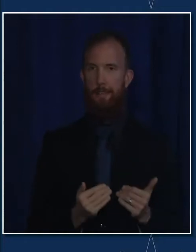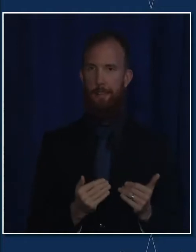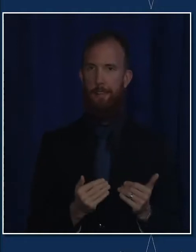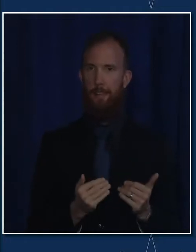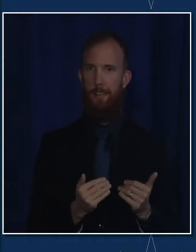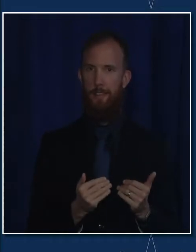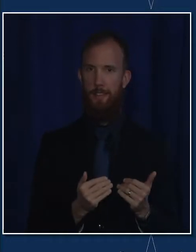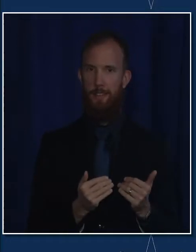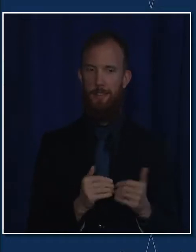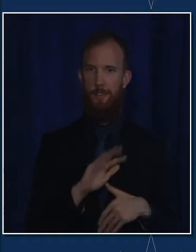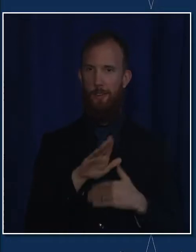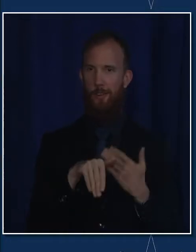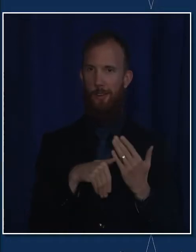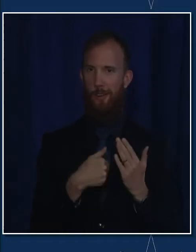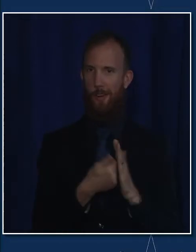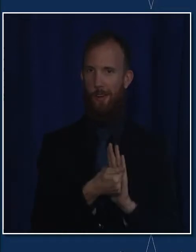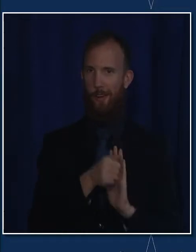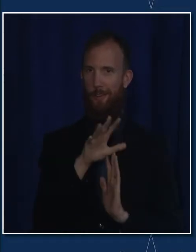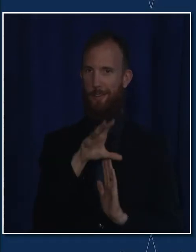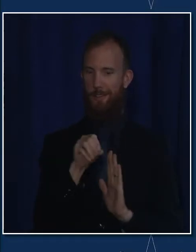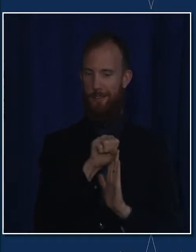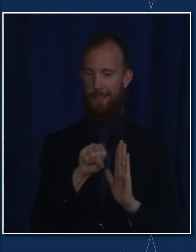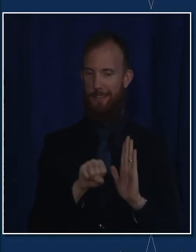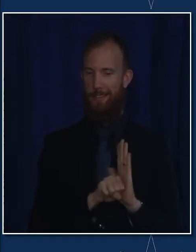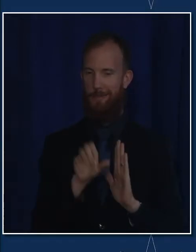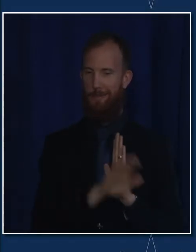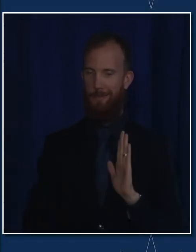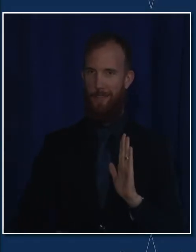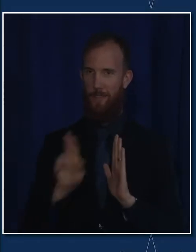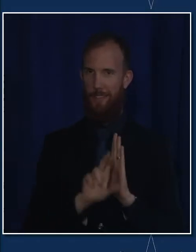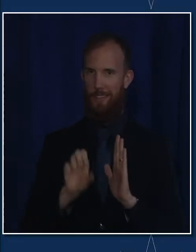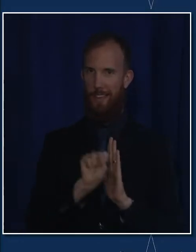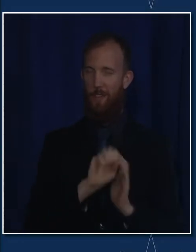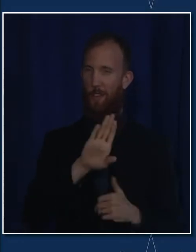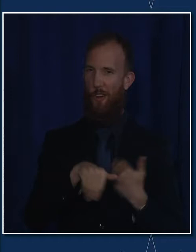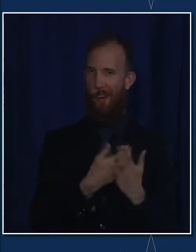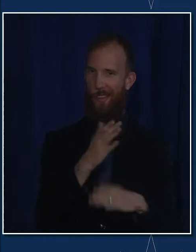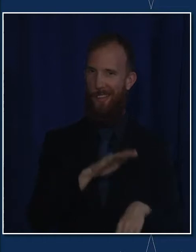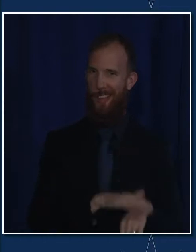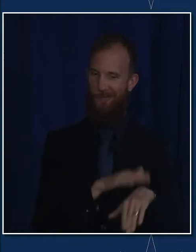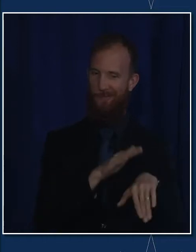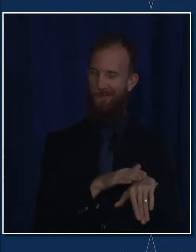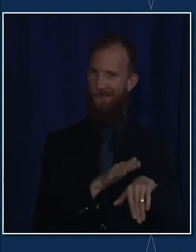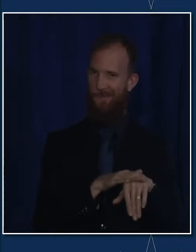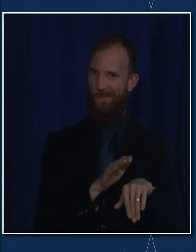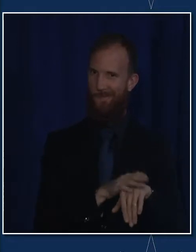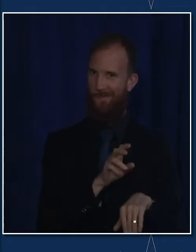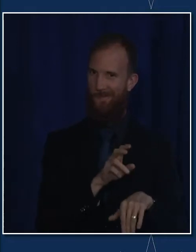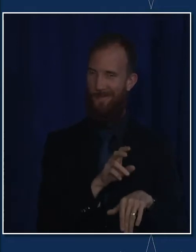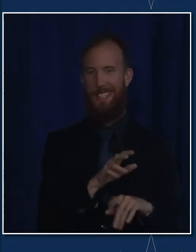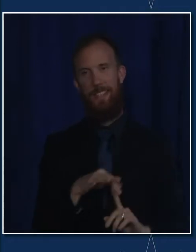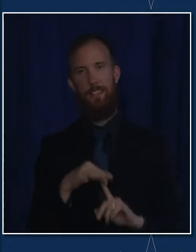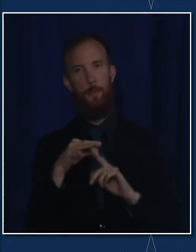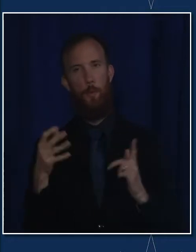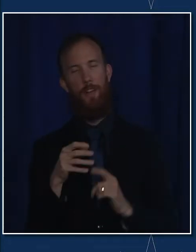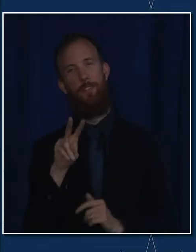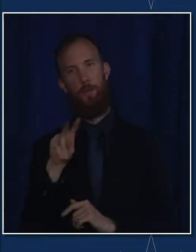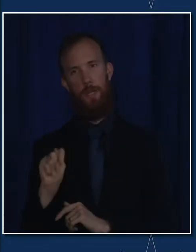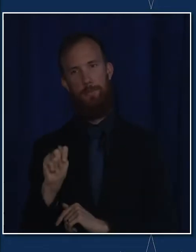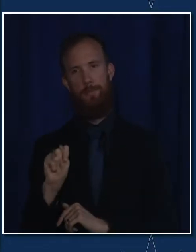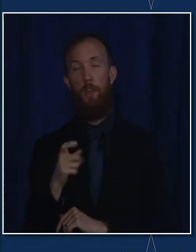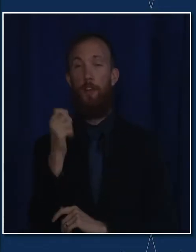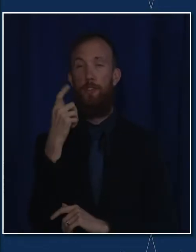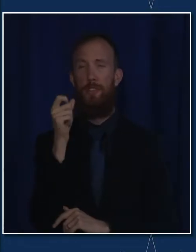states in the United States are now on the travel advisory except Vermont. As a reminder, states go on to